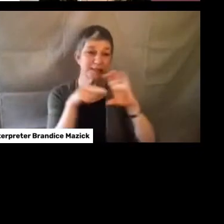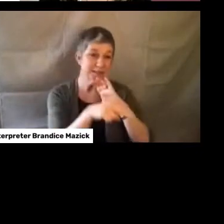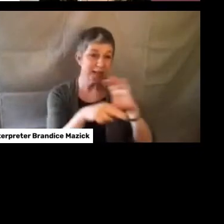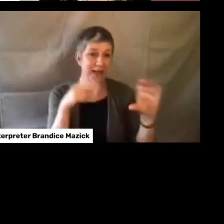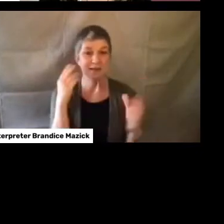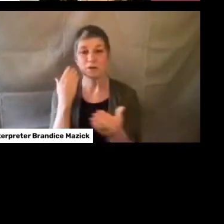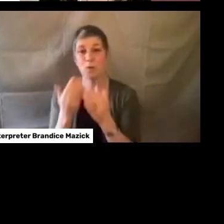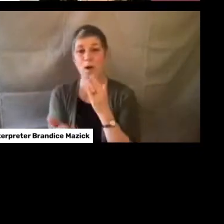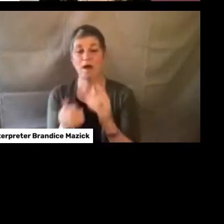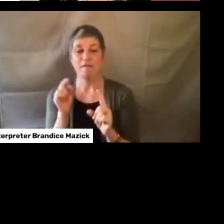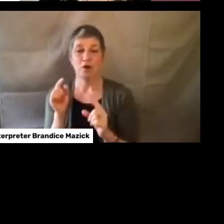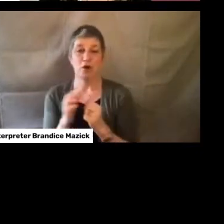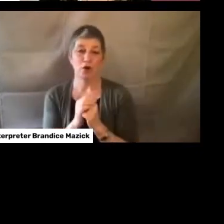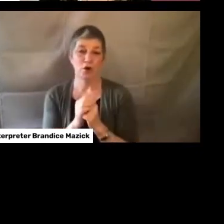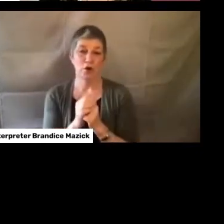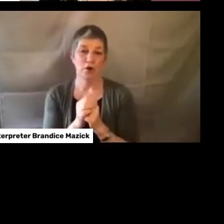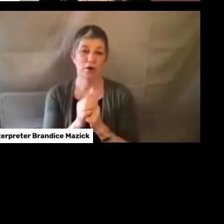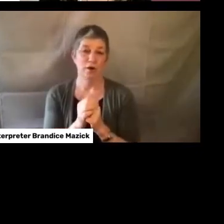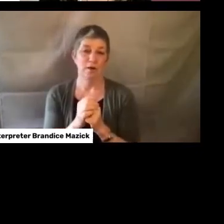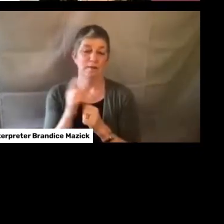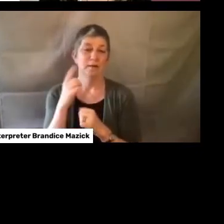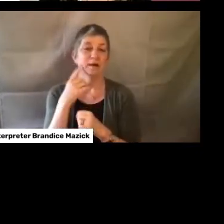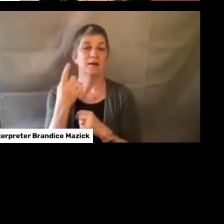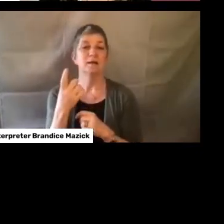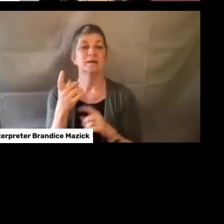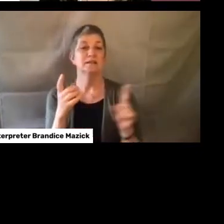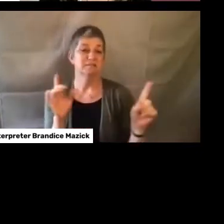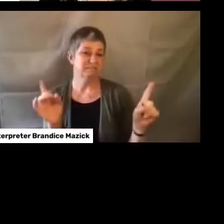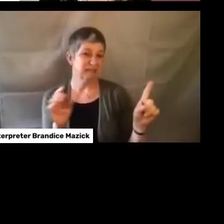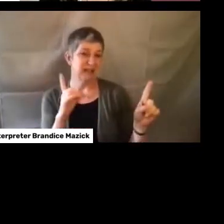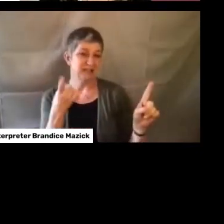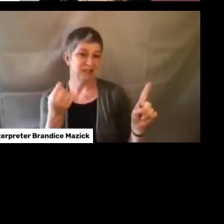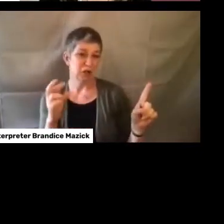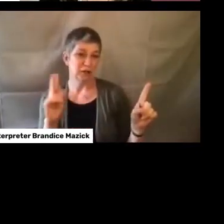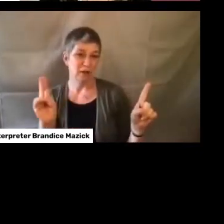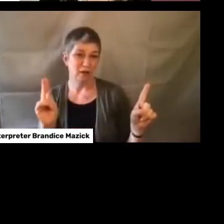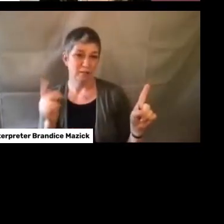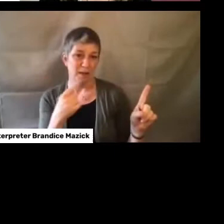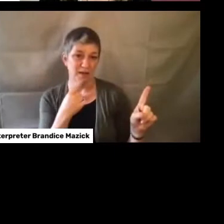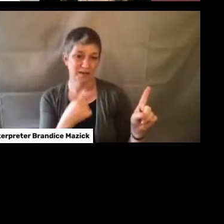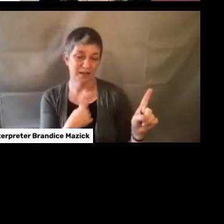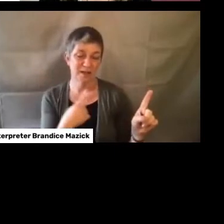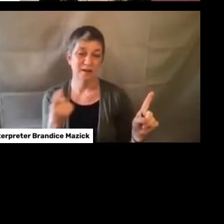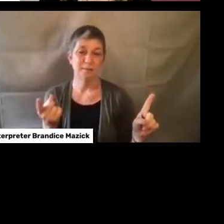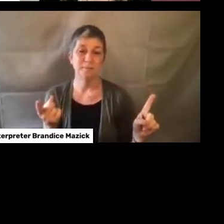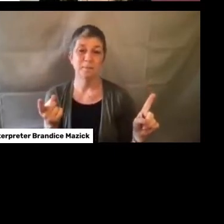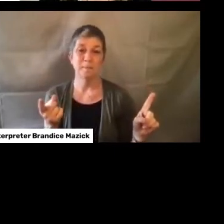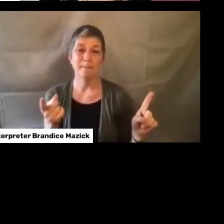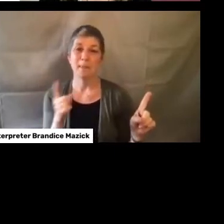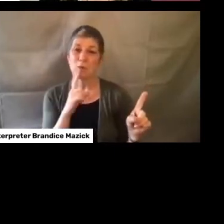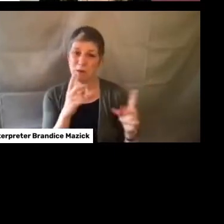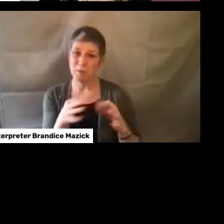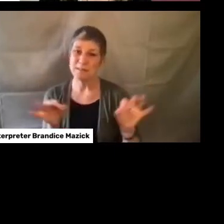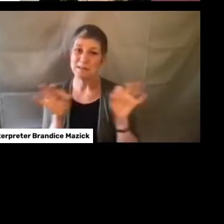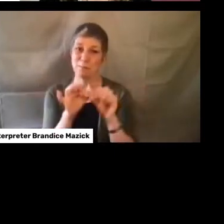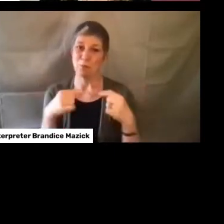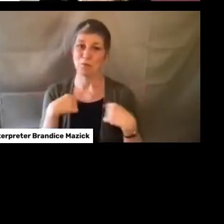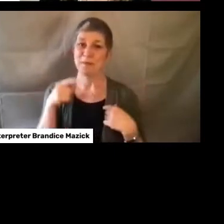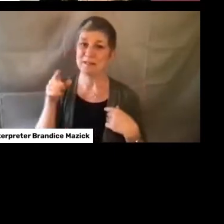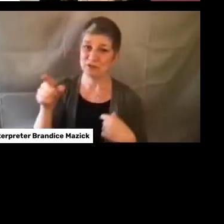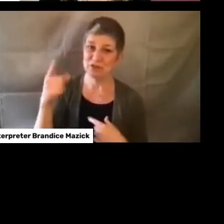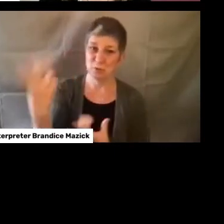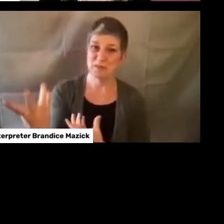I was, like Dr. Kaklamani said, it meant a lot to me that she was very,